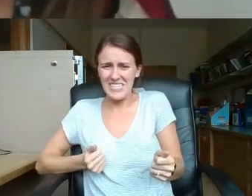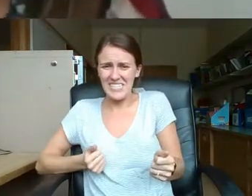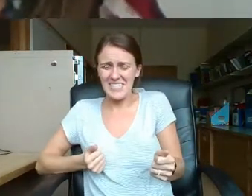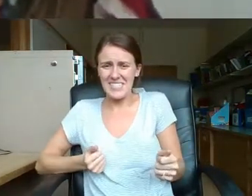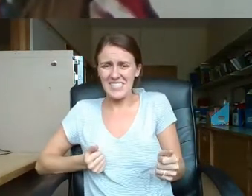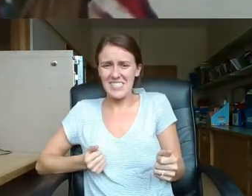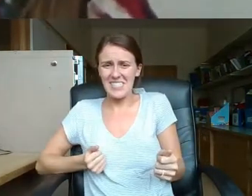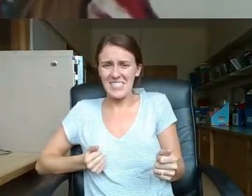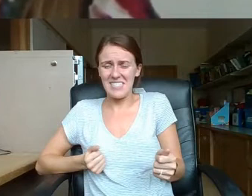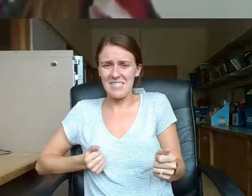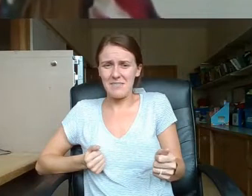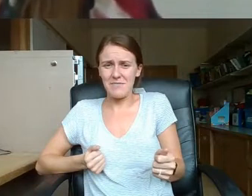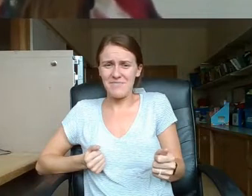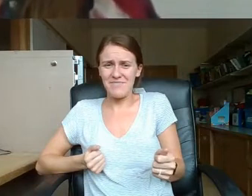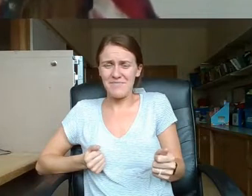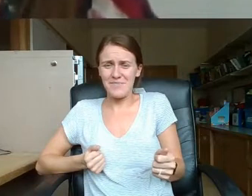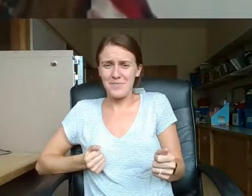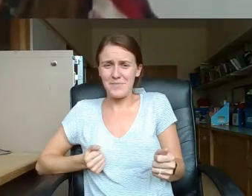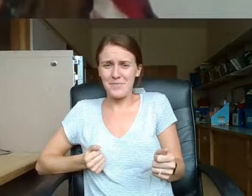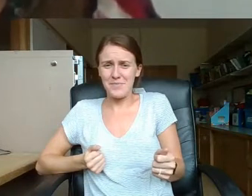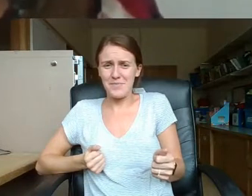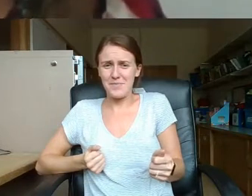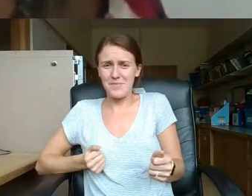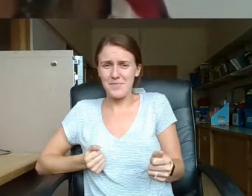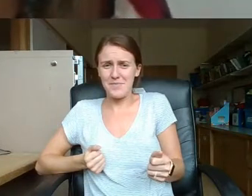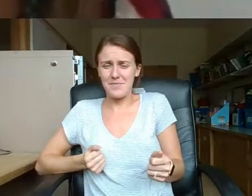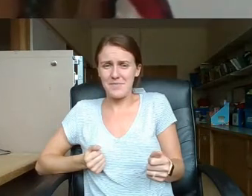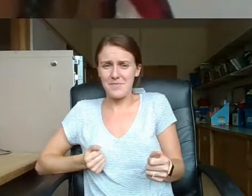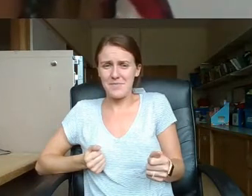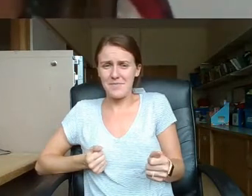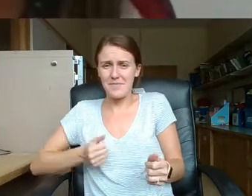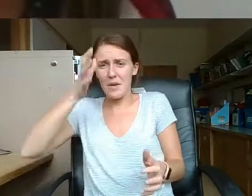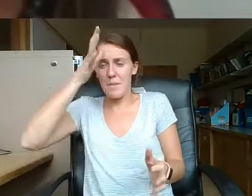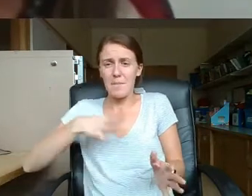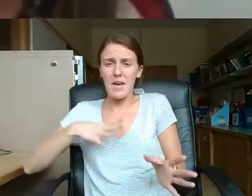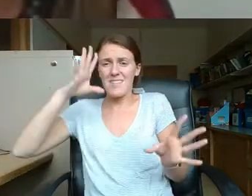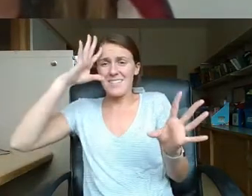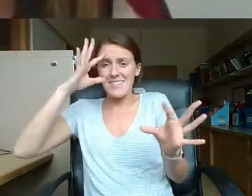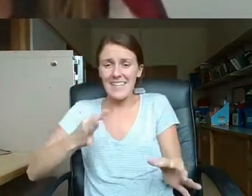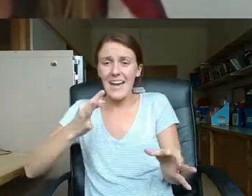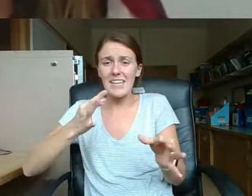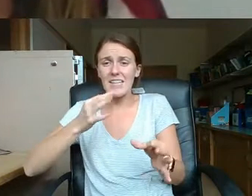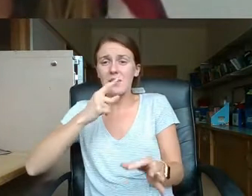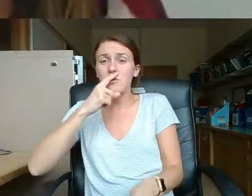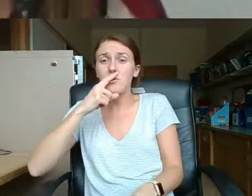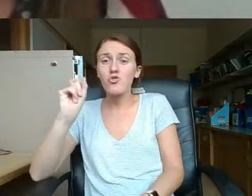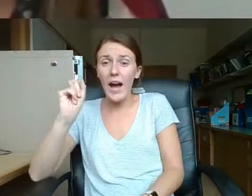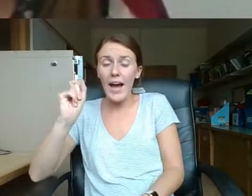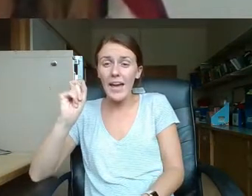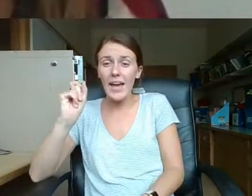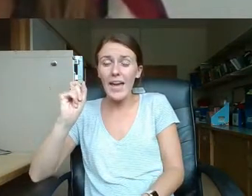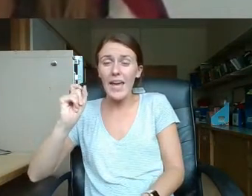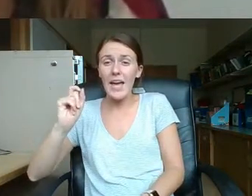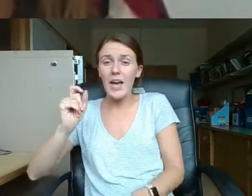At least I can do for him is give his overalls a good drying. That was very kind of this